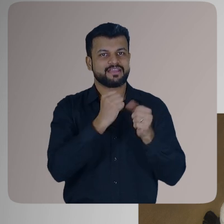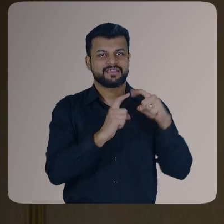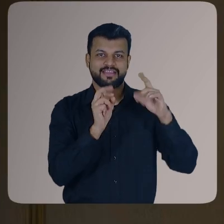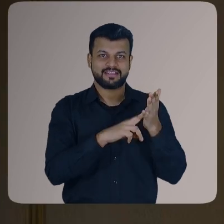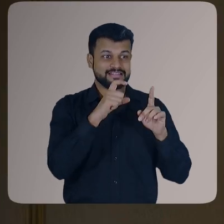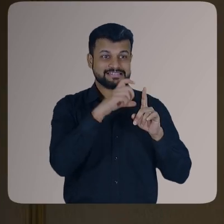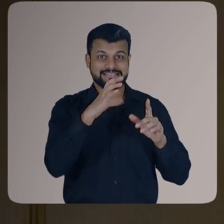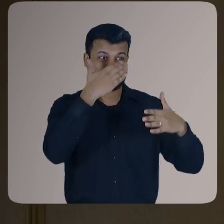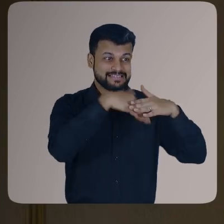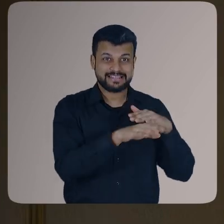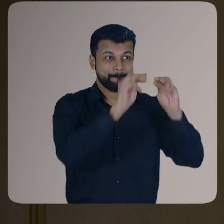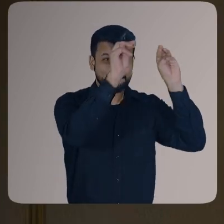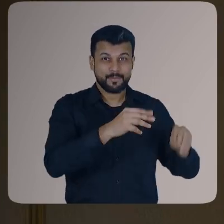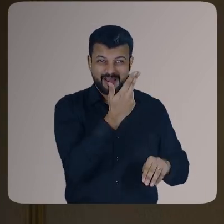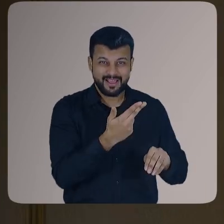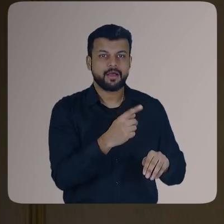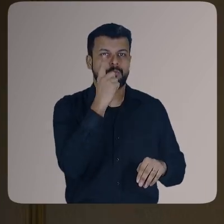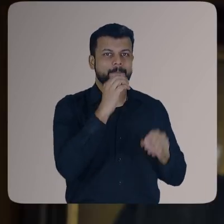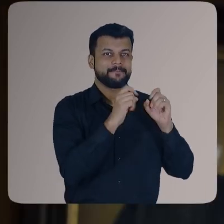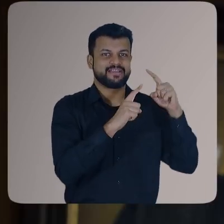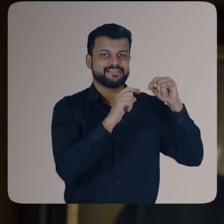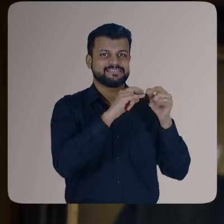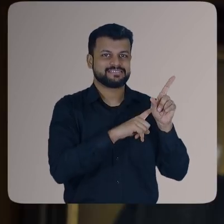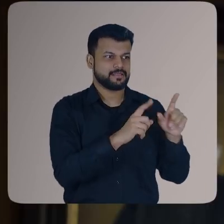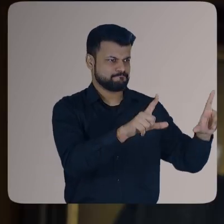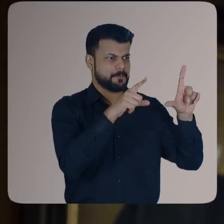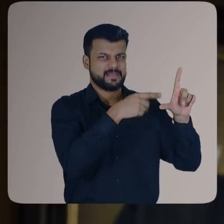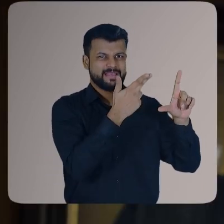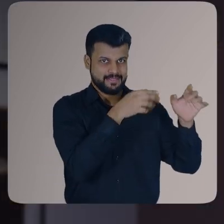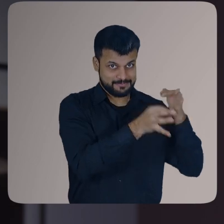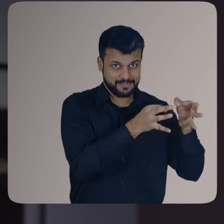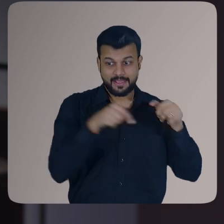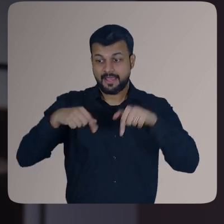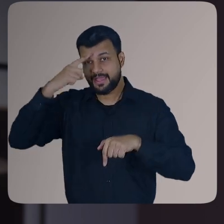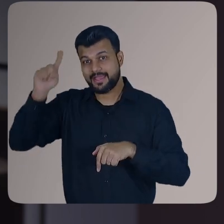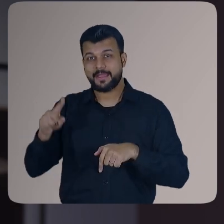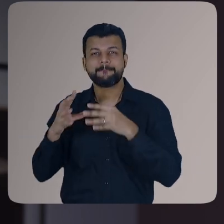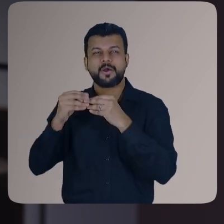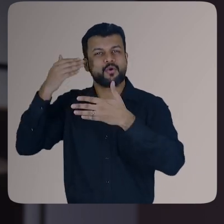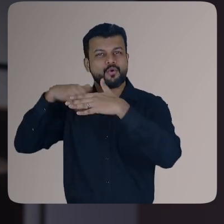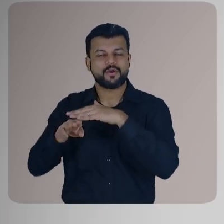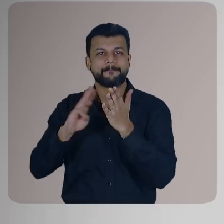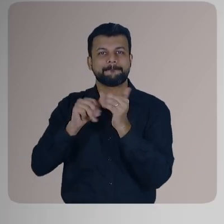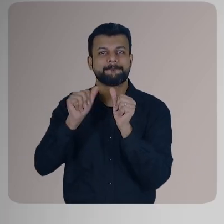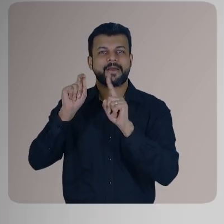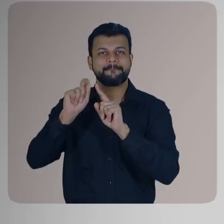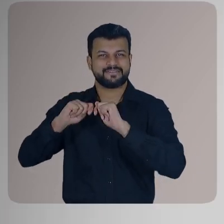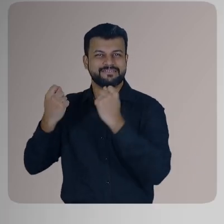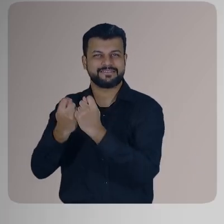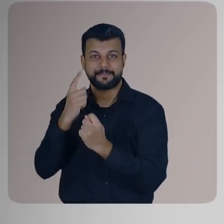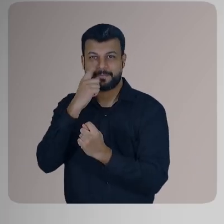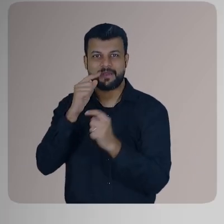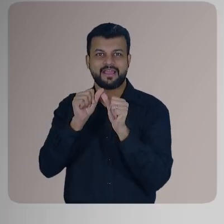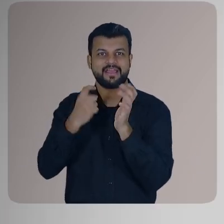portraits, with Betsy from the National Gallery of Art in Washington, D.C., and Arnika from the MAP team, as